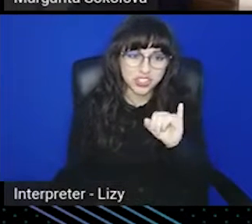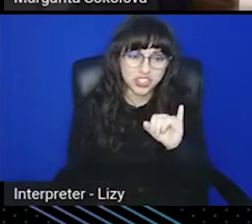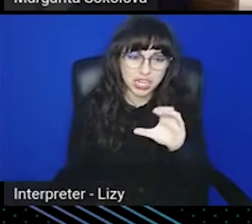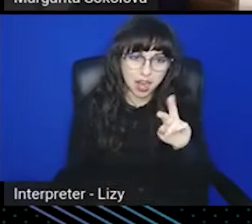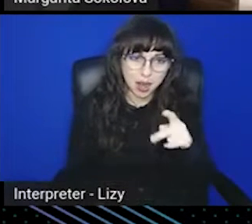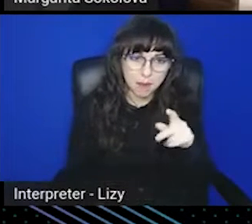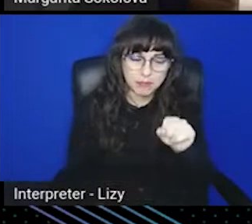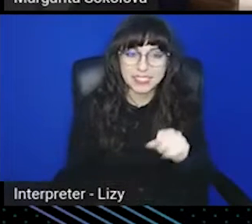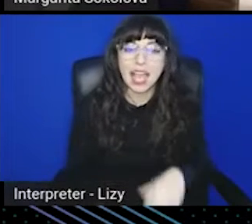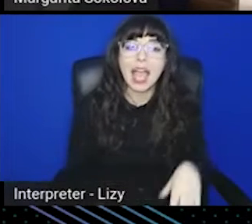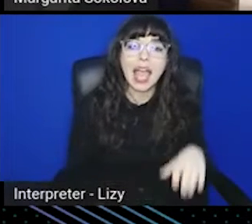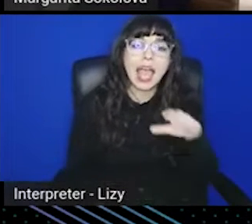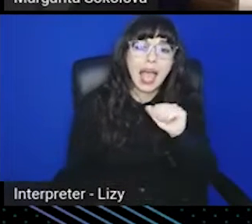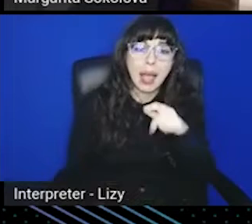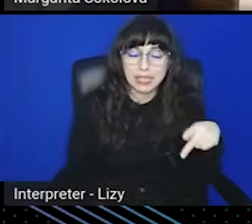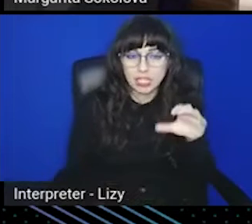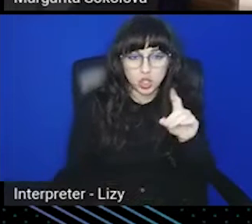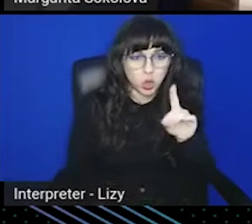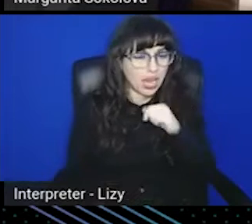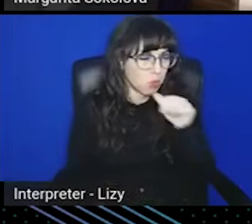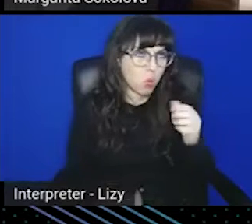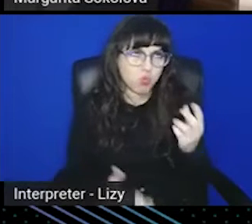code, which I won't be reviewing in detail.